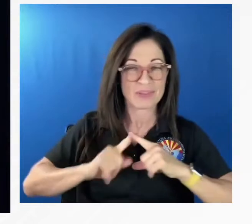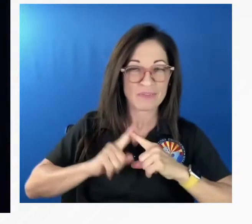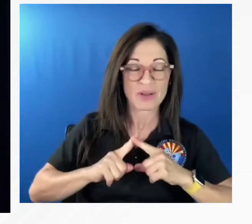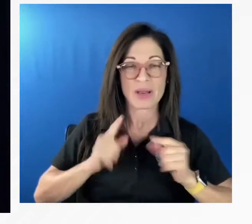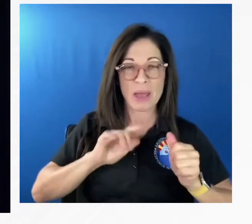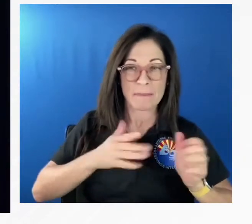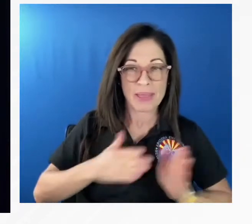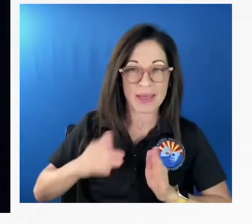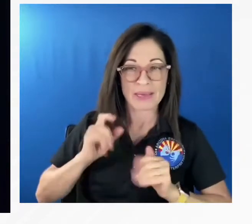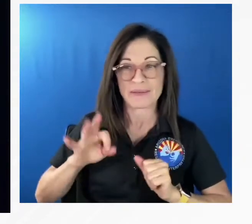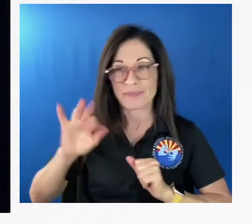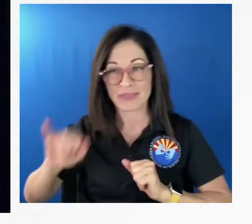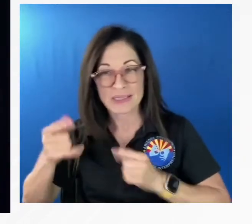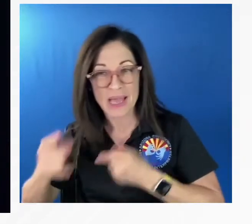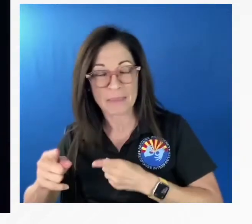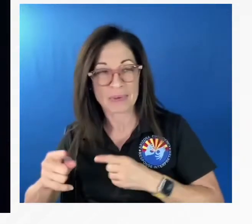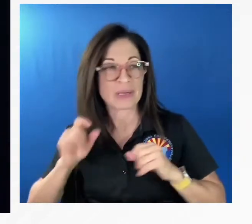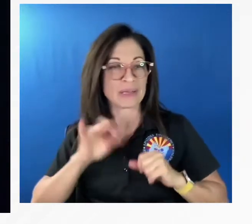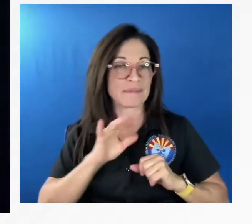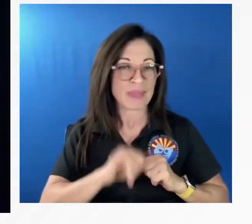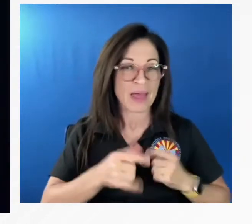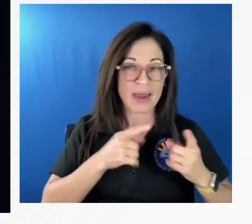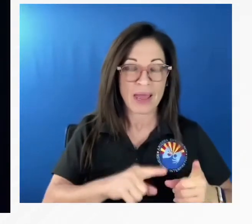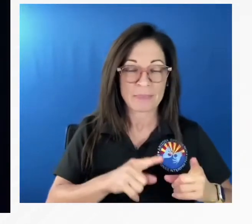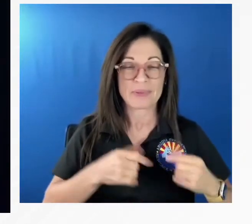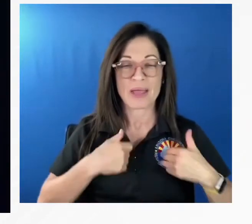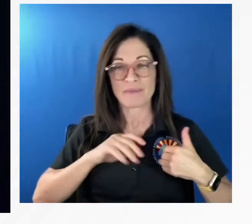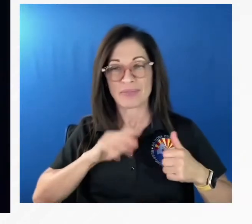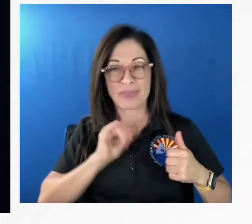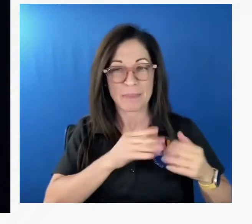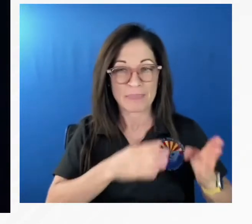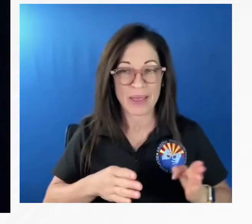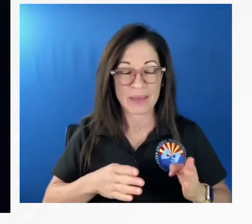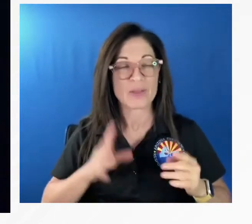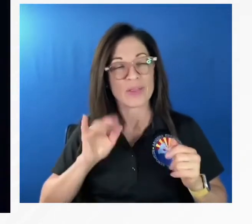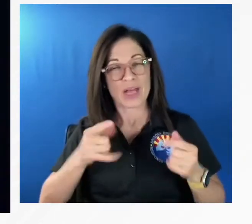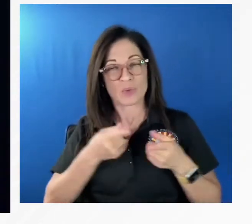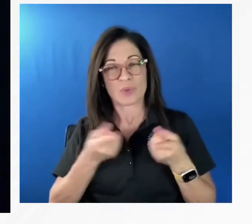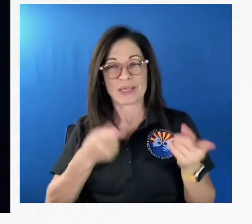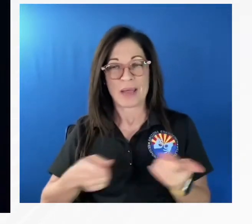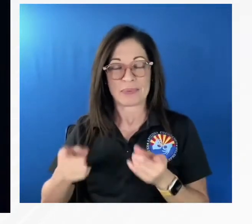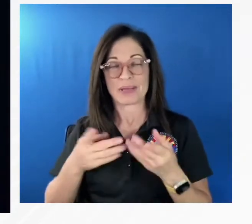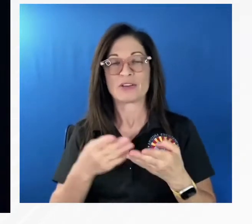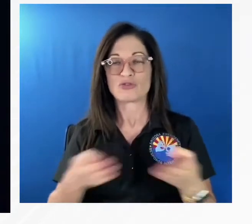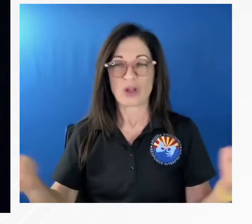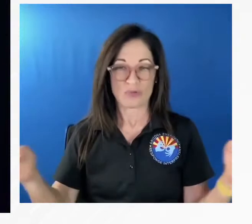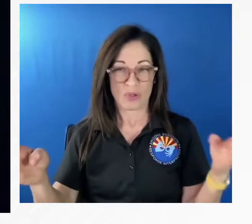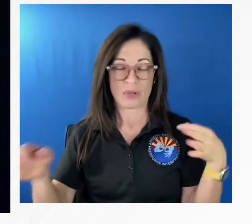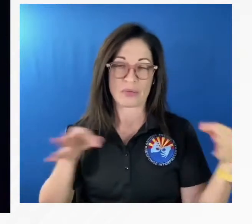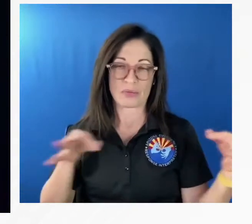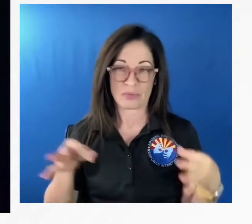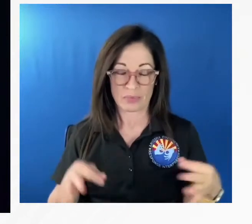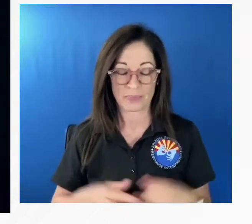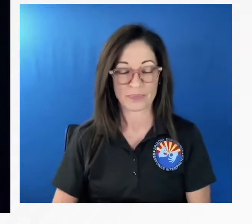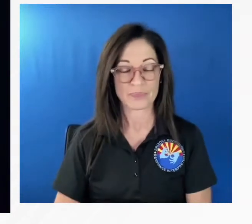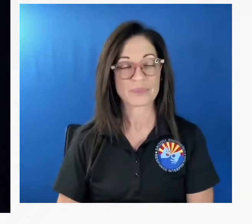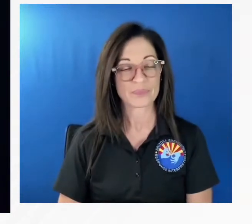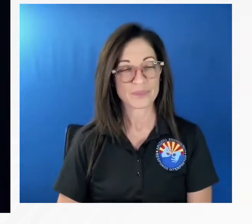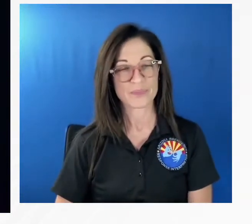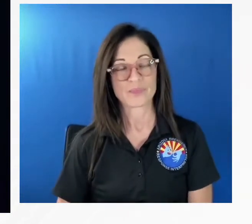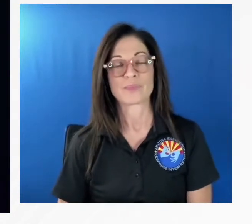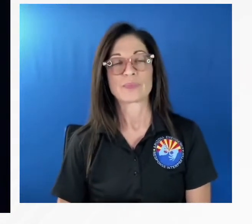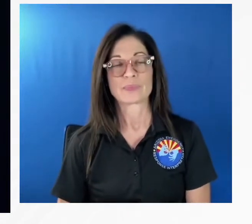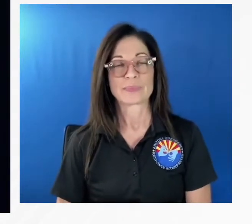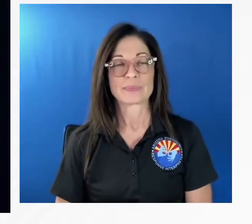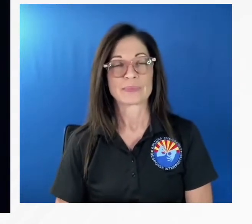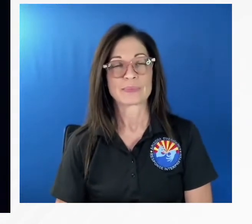of what is happening at that 10,000 foot level. Okay, the other thing that I wanted to talk